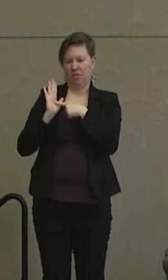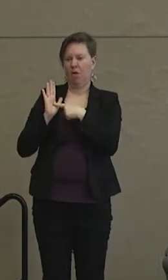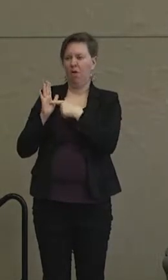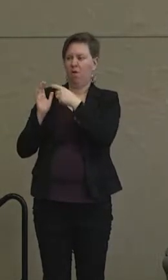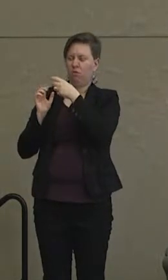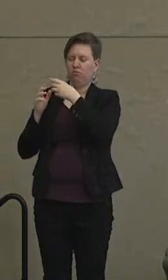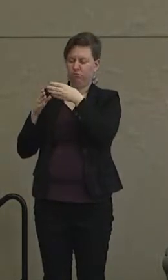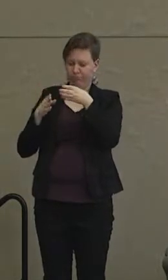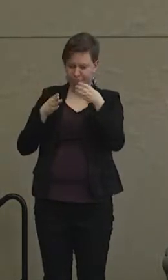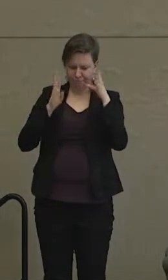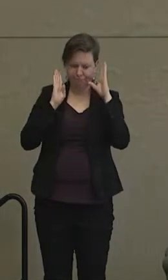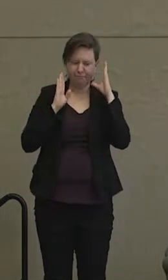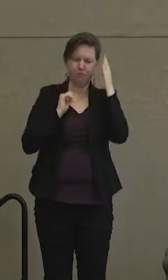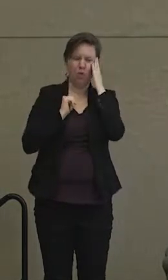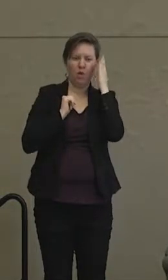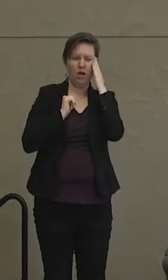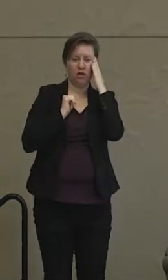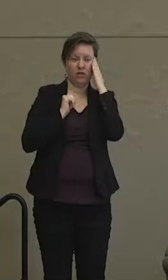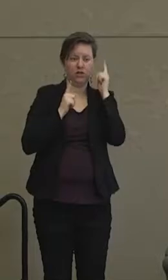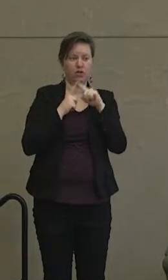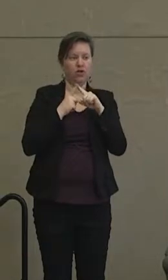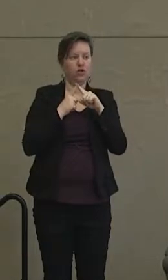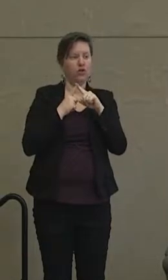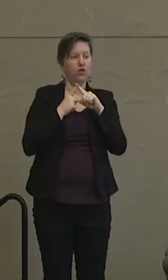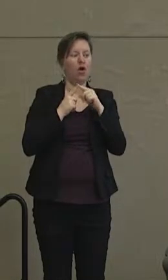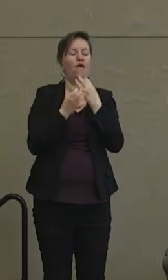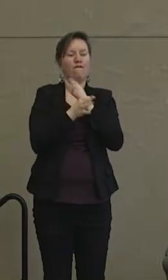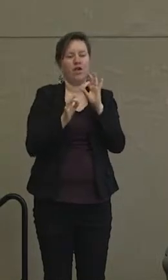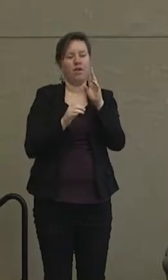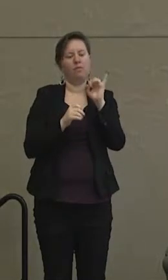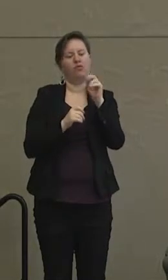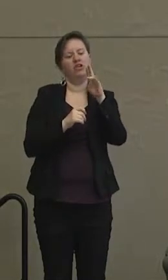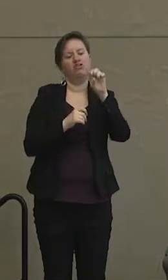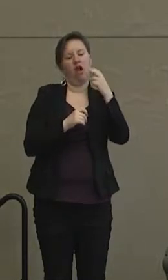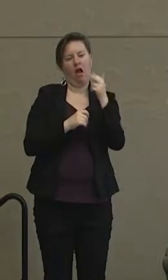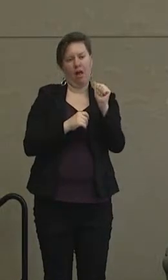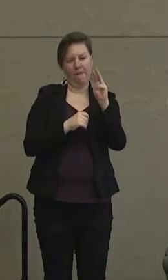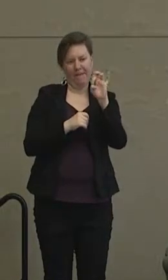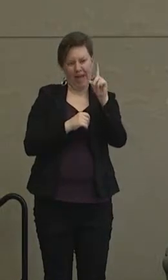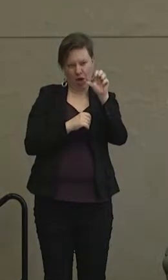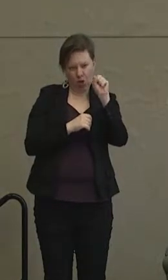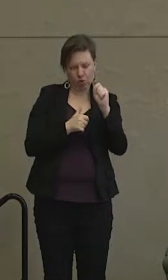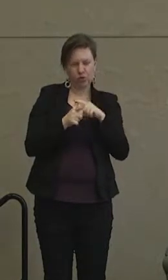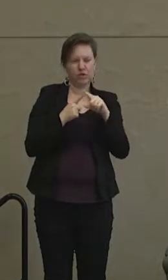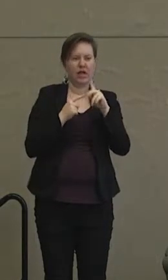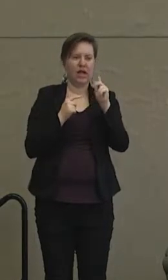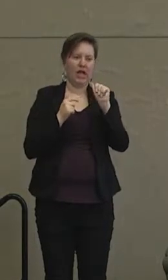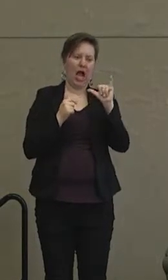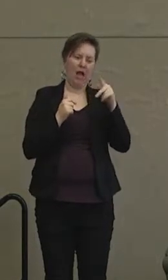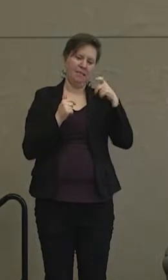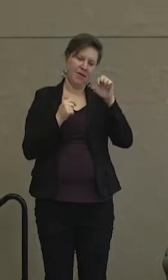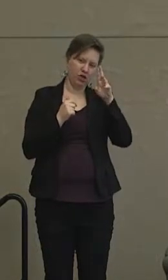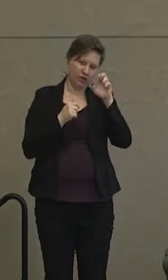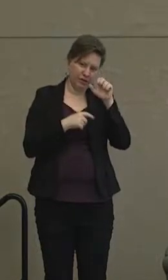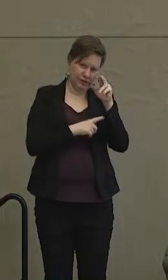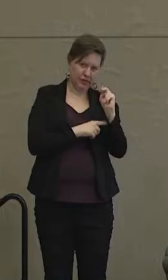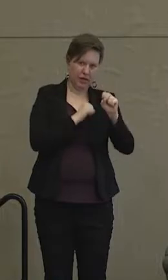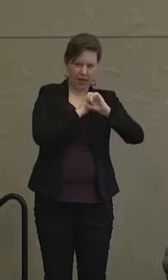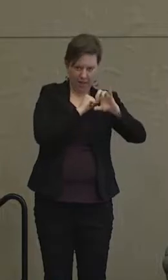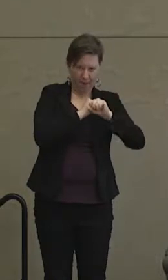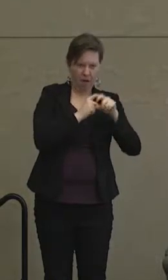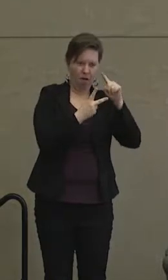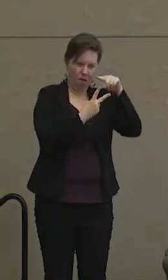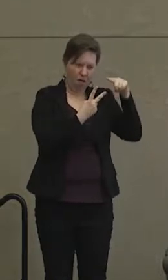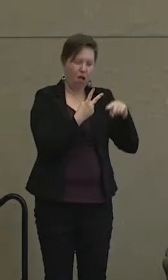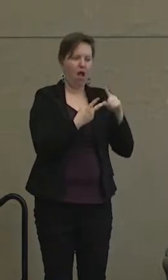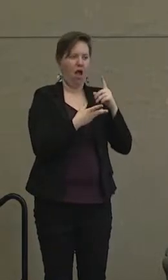bring awareness to the Free Breisha Meadows campaign, the Kai Peterson campaign. And we use our